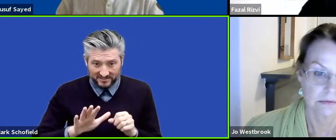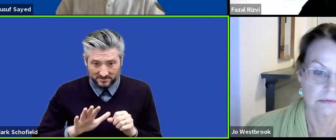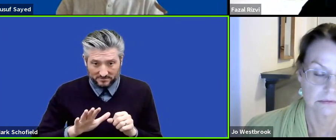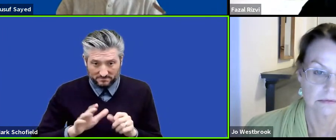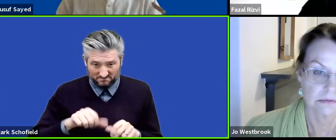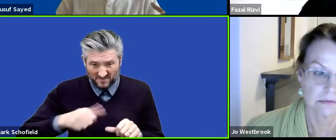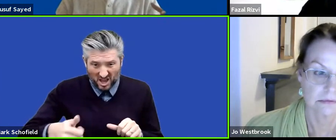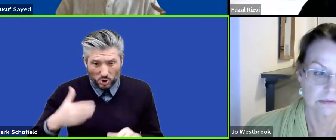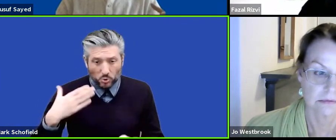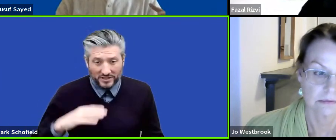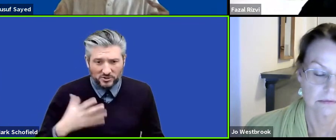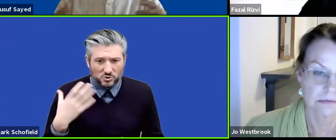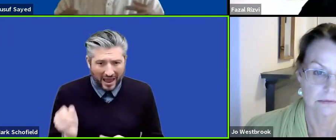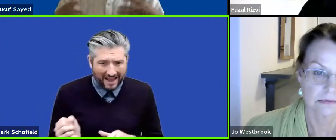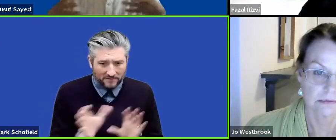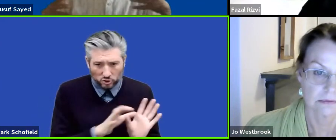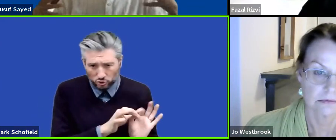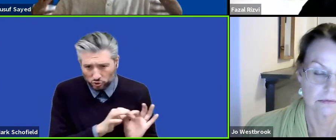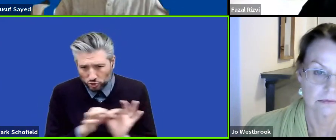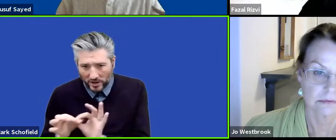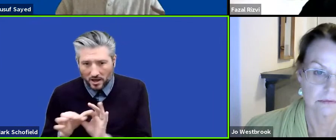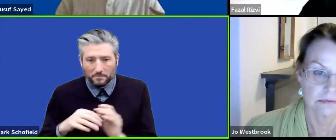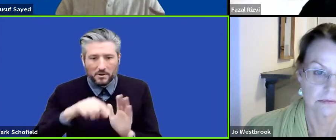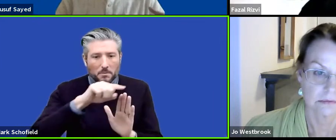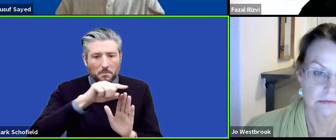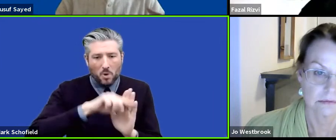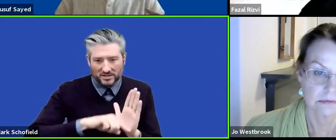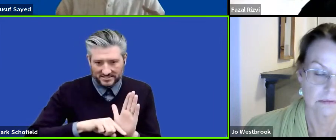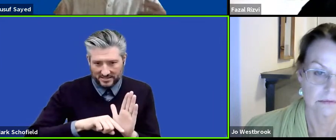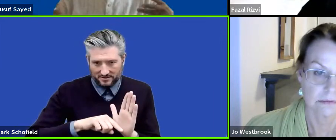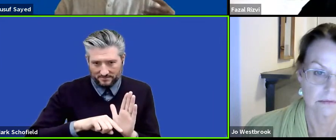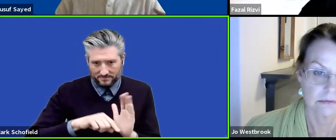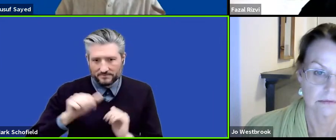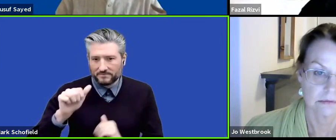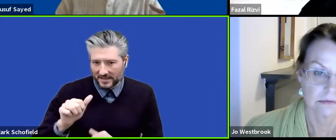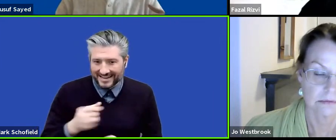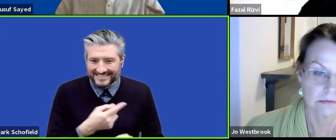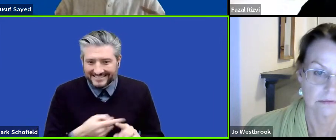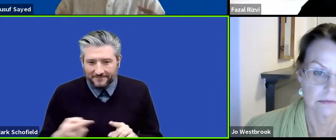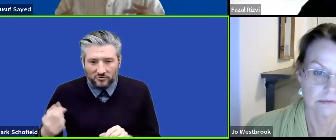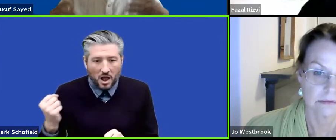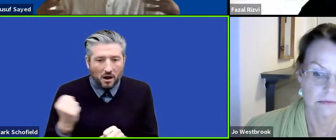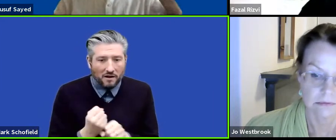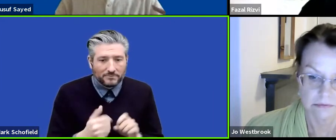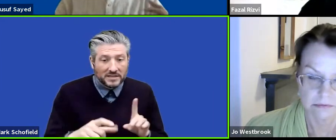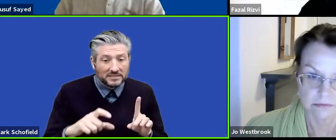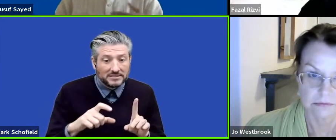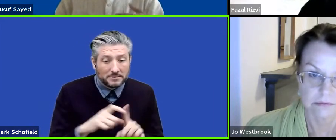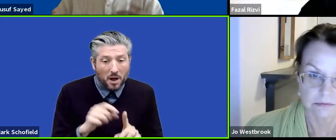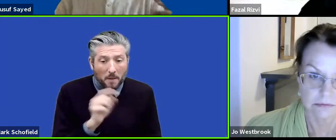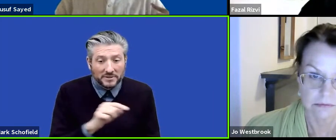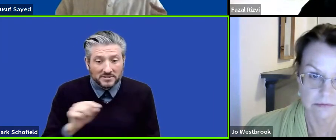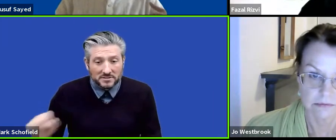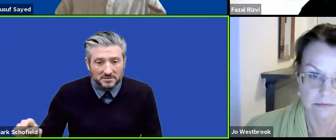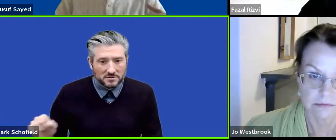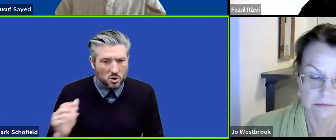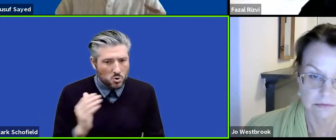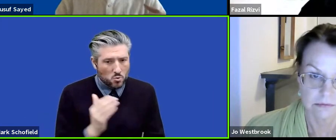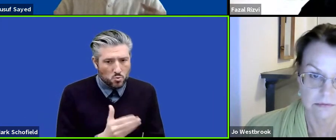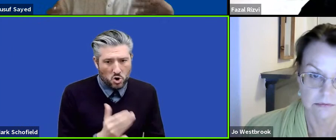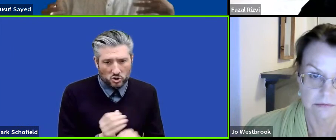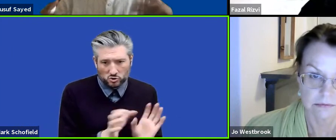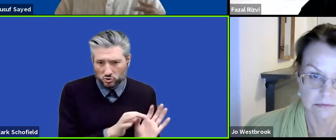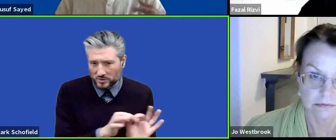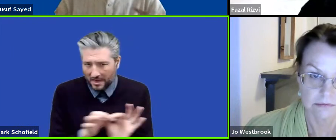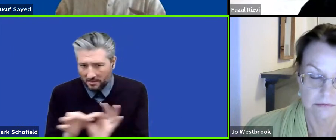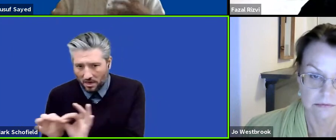making, to using a whole word, right? You'll need to work across government departments, across government entities, across different policy makers